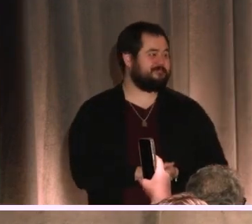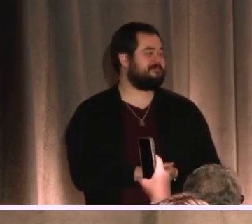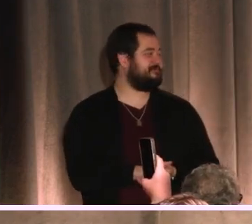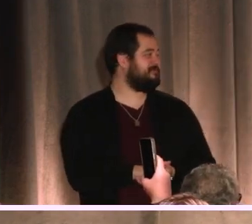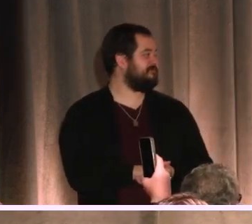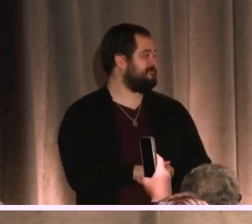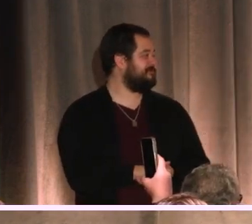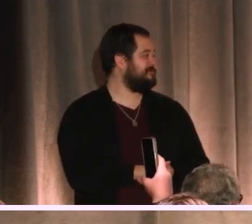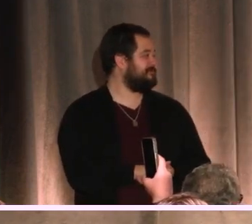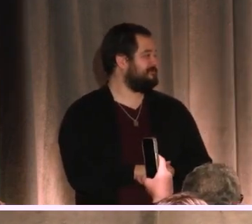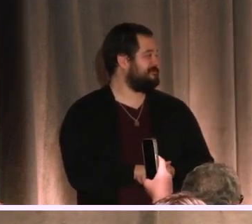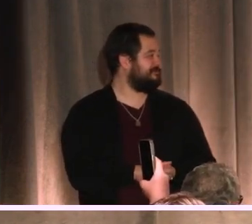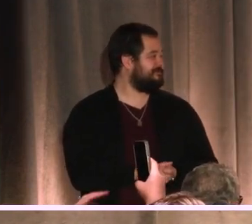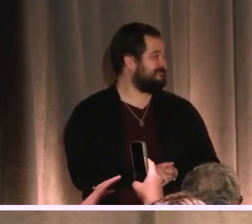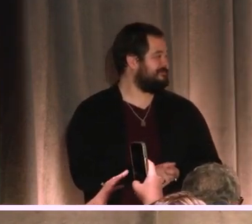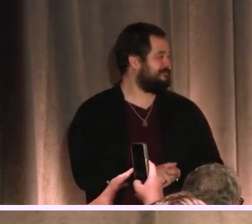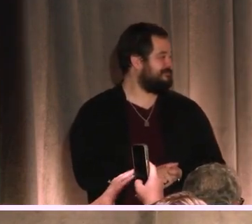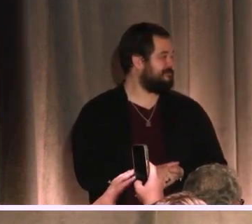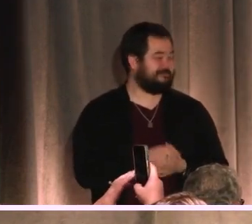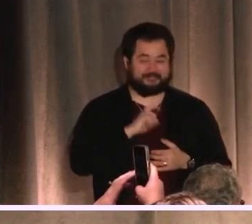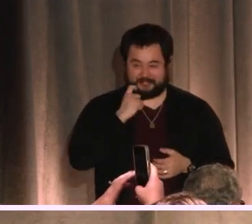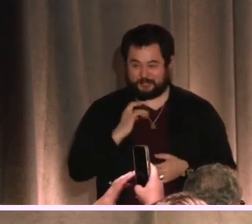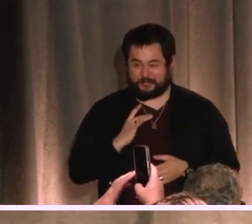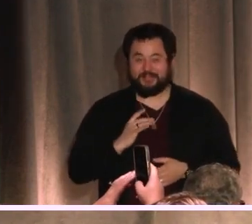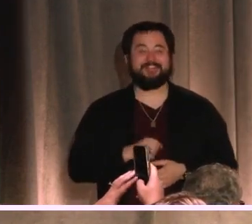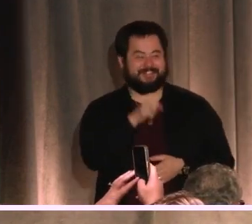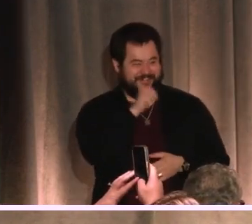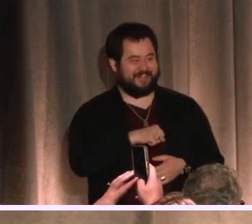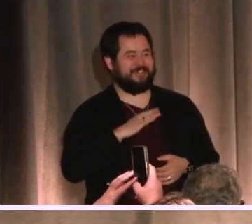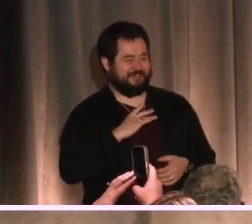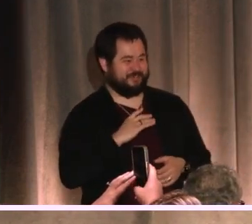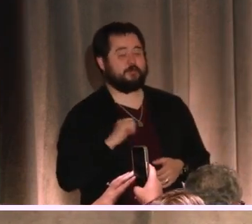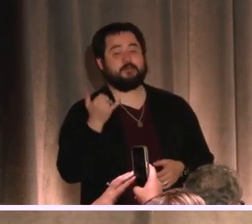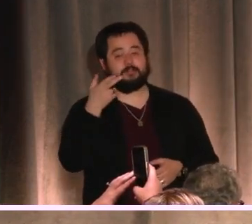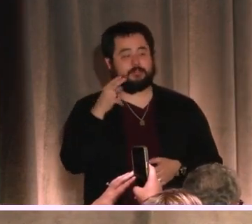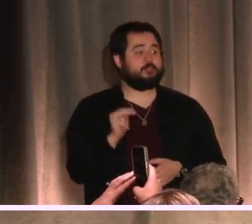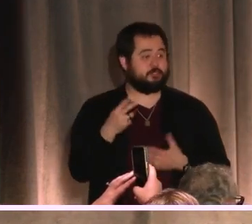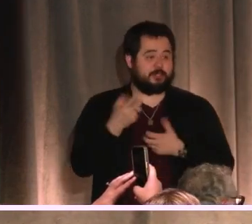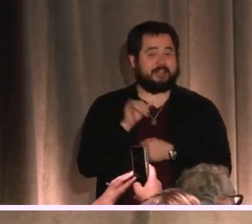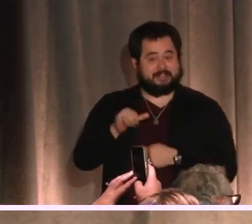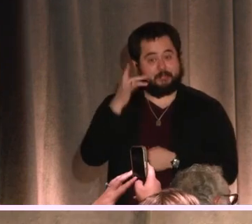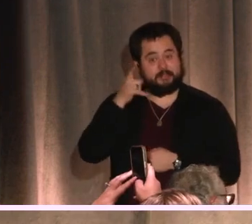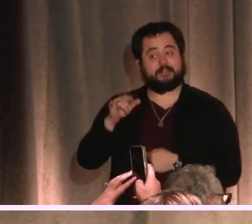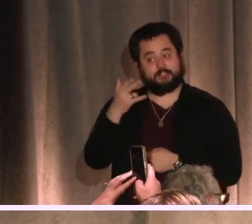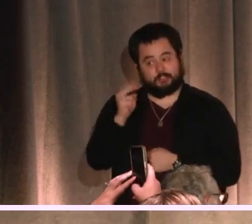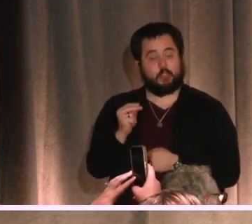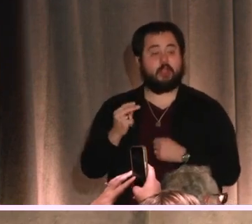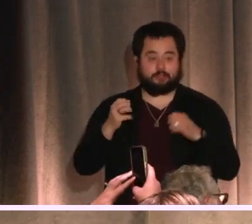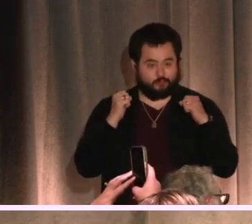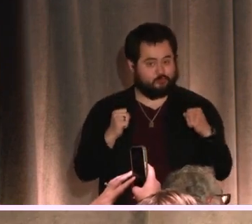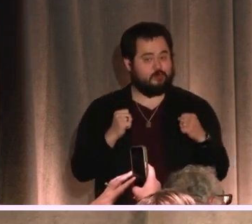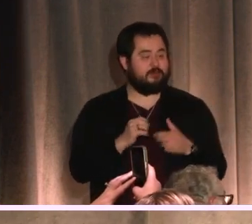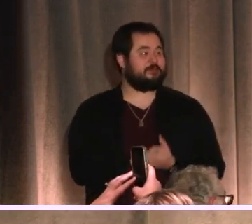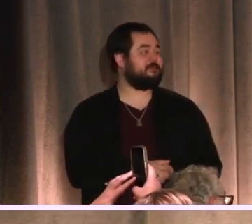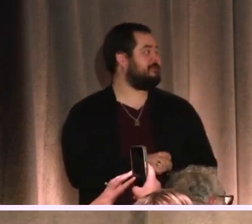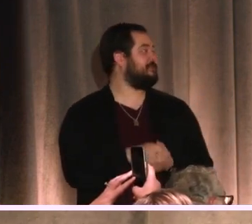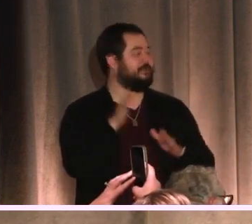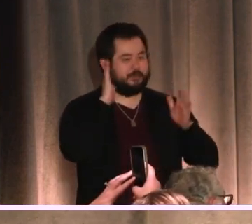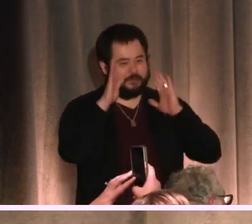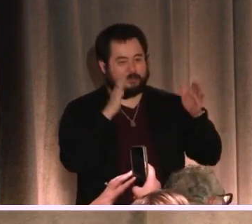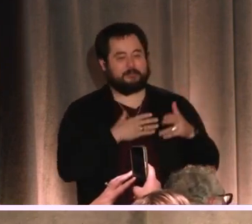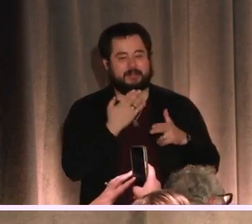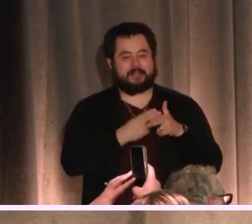Look at that. That cool? That's cool. Yeah, John gets that because John's been so strong. Hi, I'm